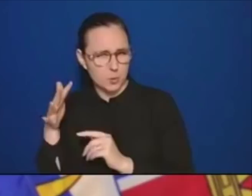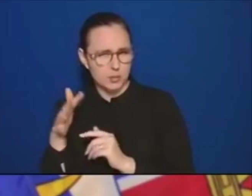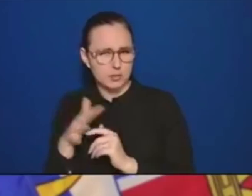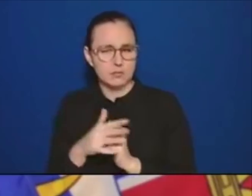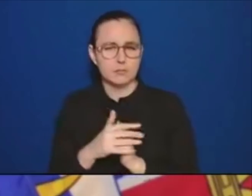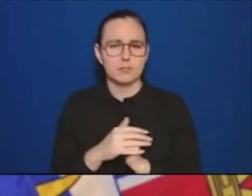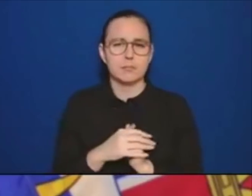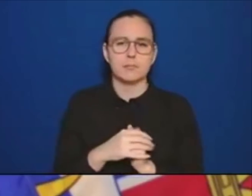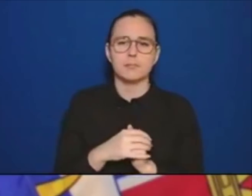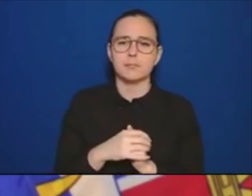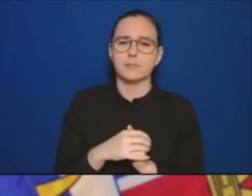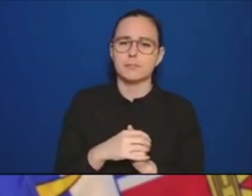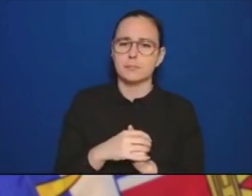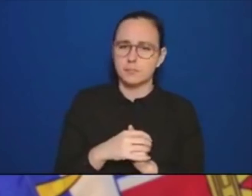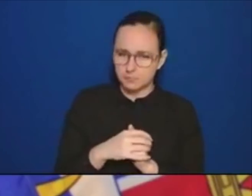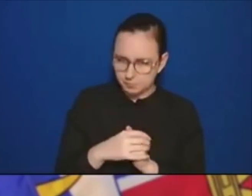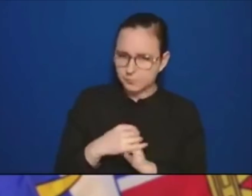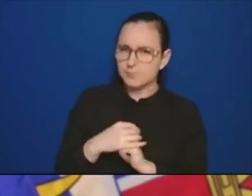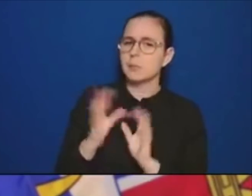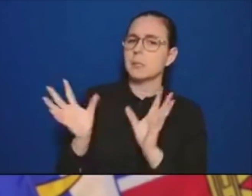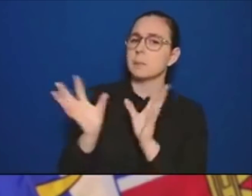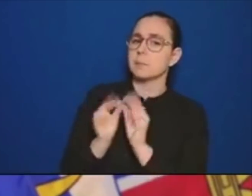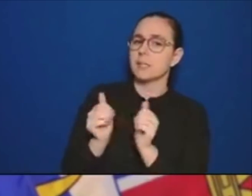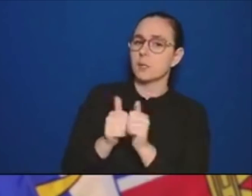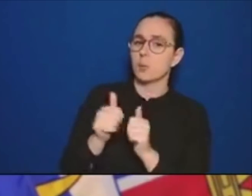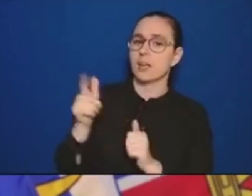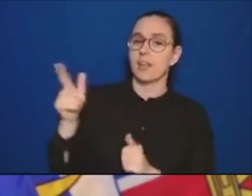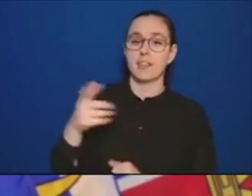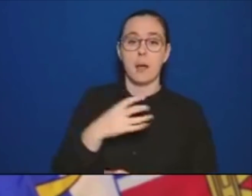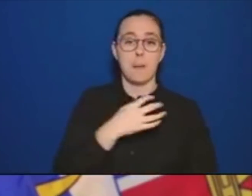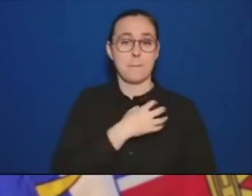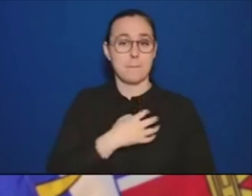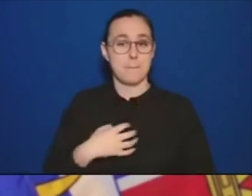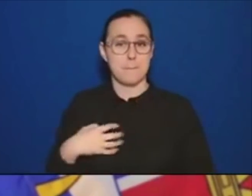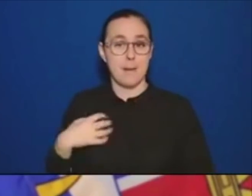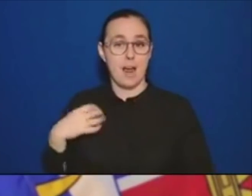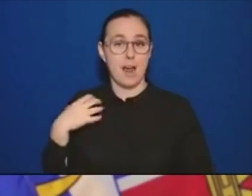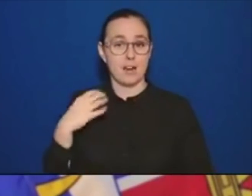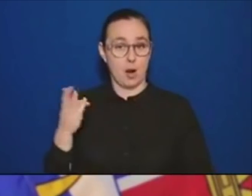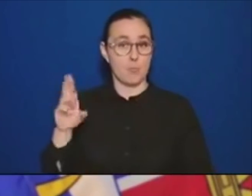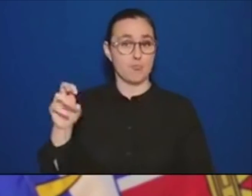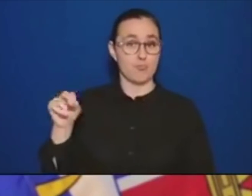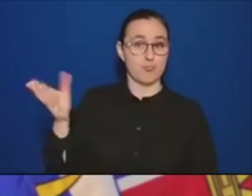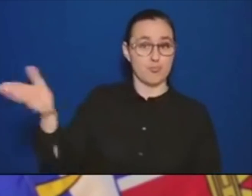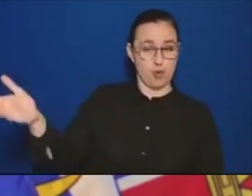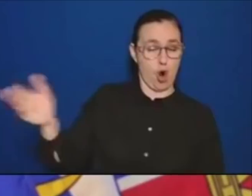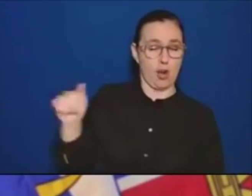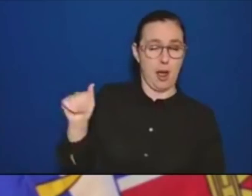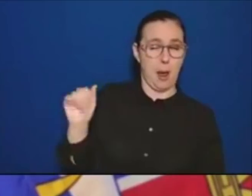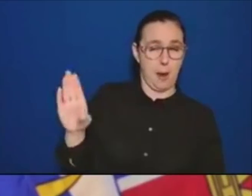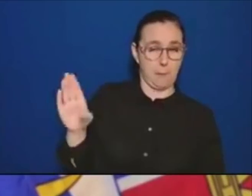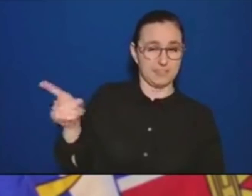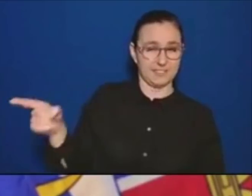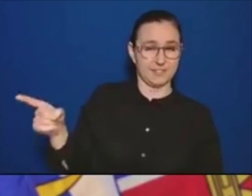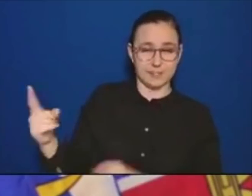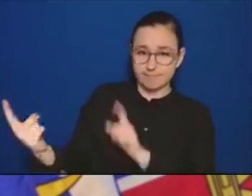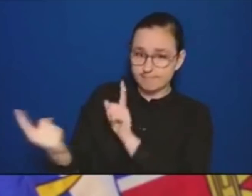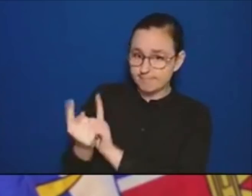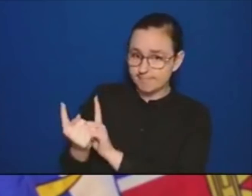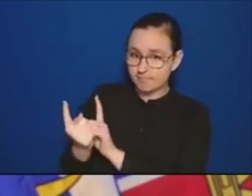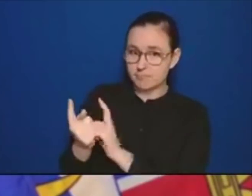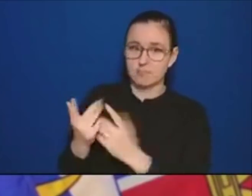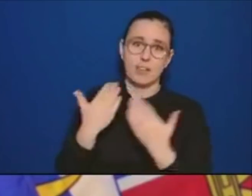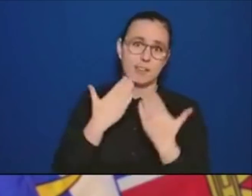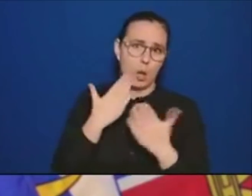With Mayor Braun of Abbotsford, who I just have to say, I just can't thank him for his tireless work. He's had no